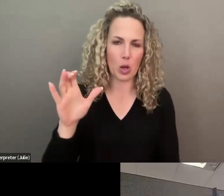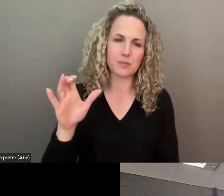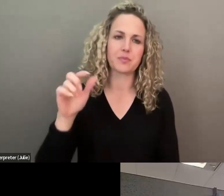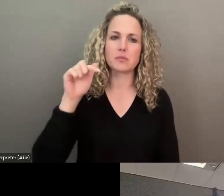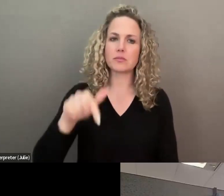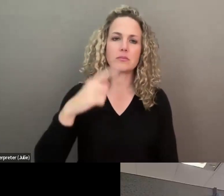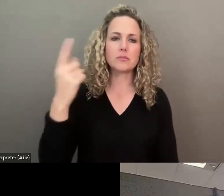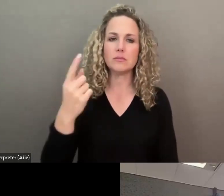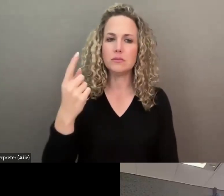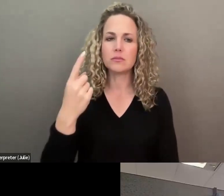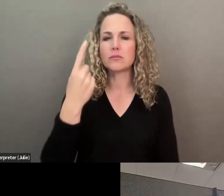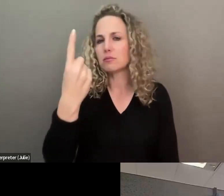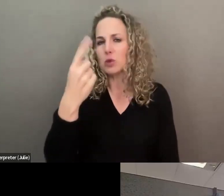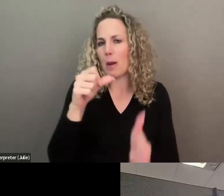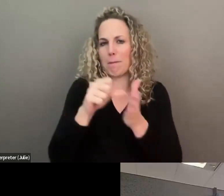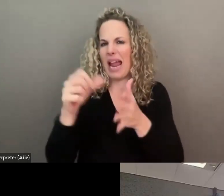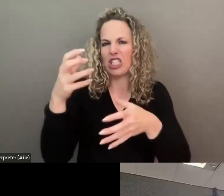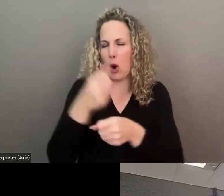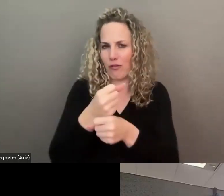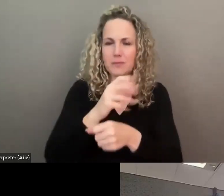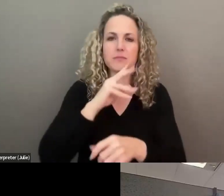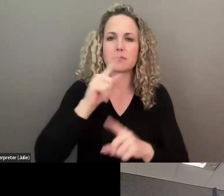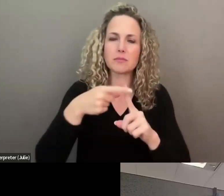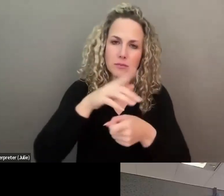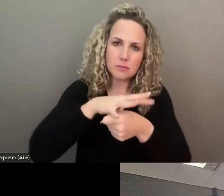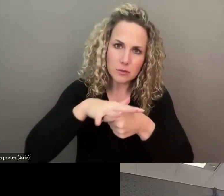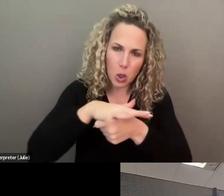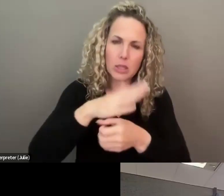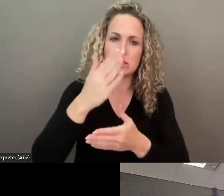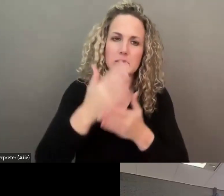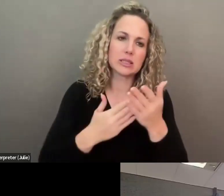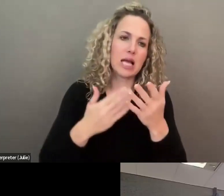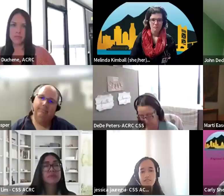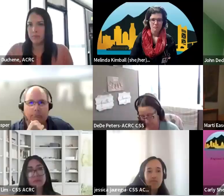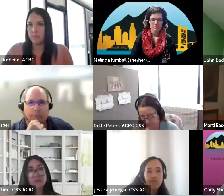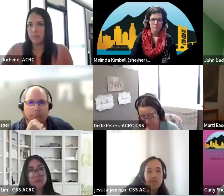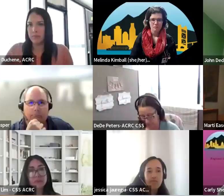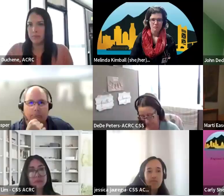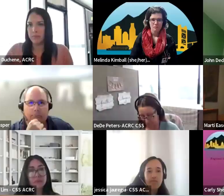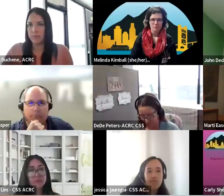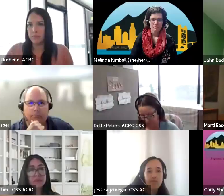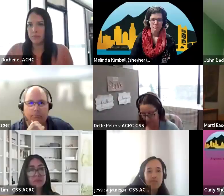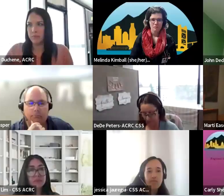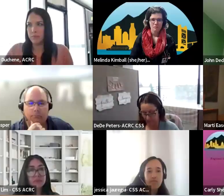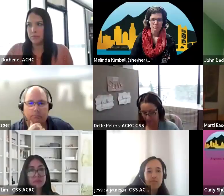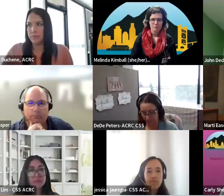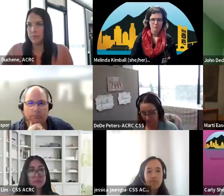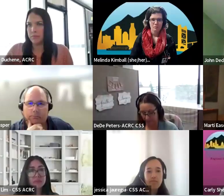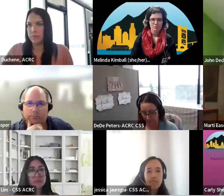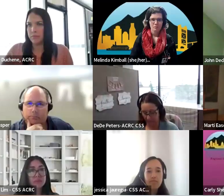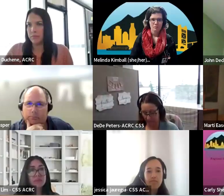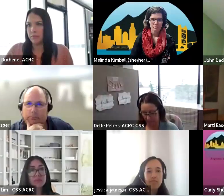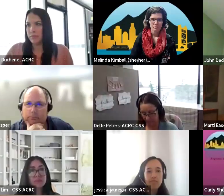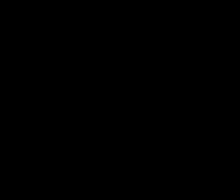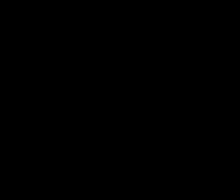just kind of a little one-pager overview, talking about the location, some of the amenities, the set-aside units for Alta